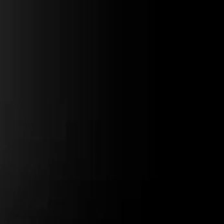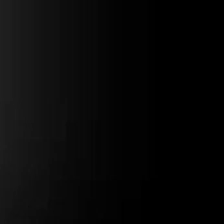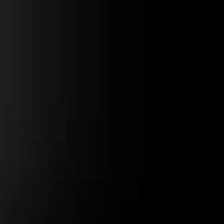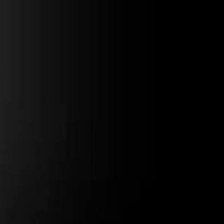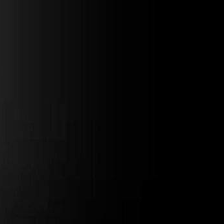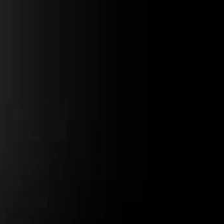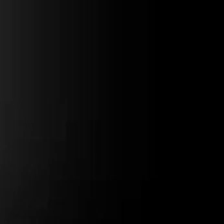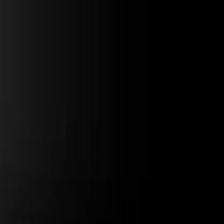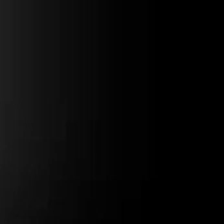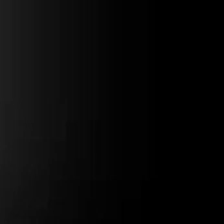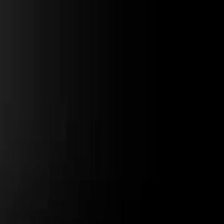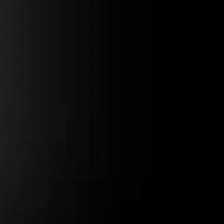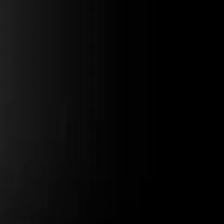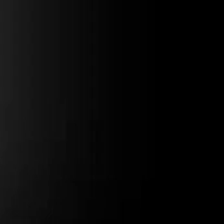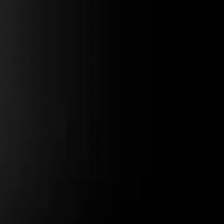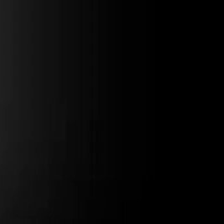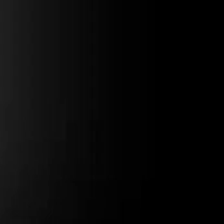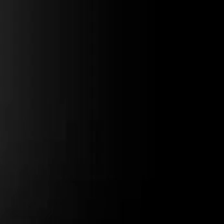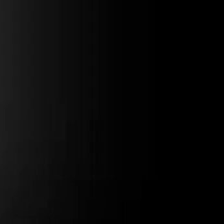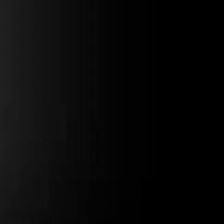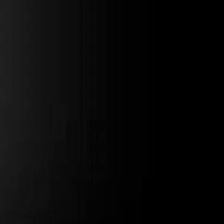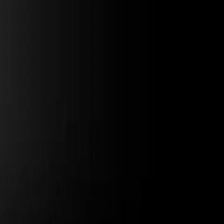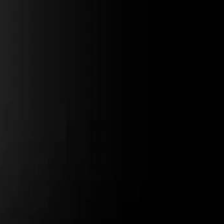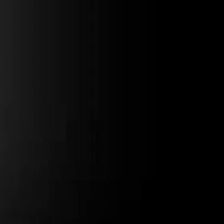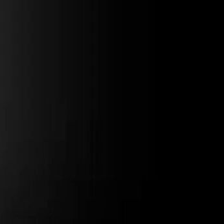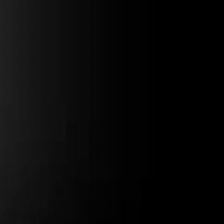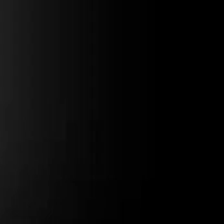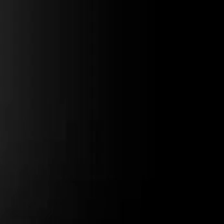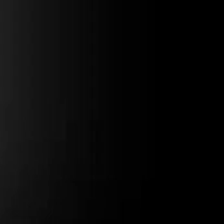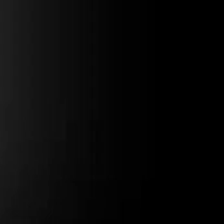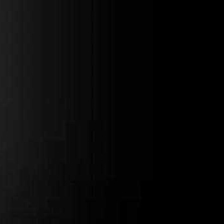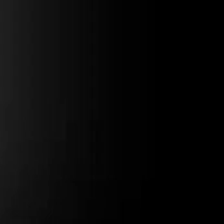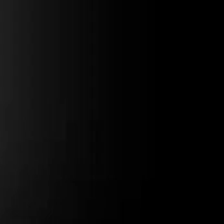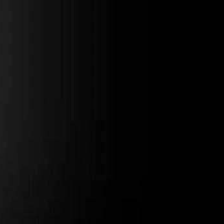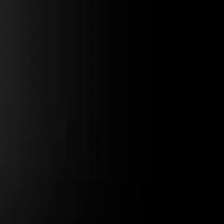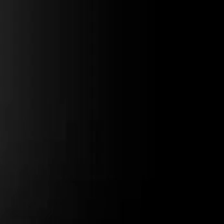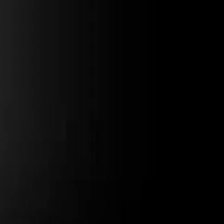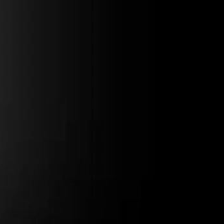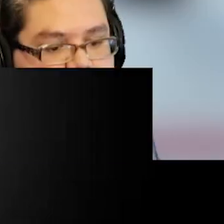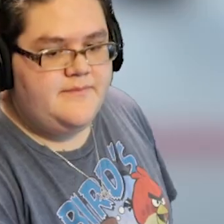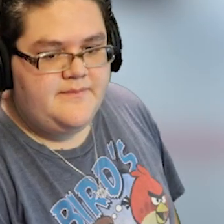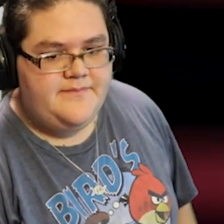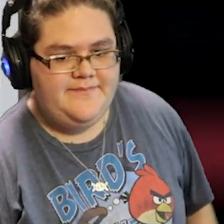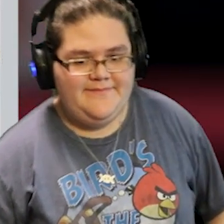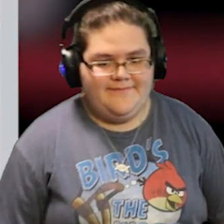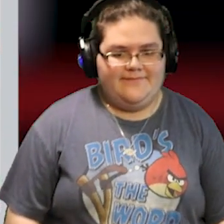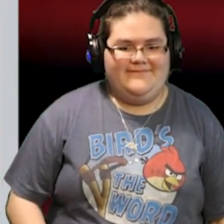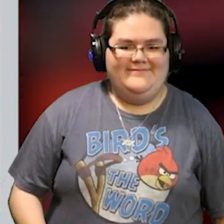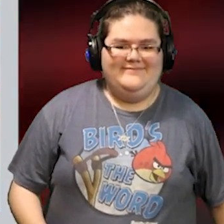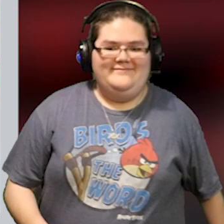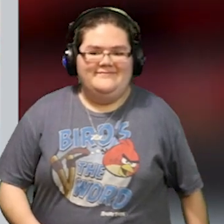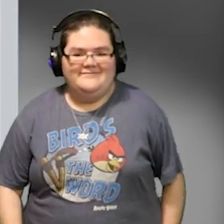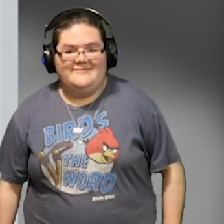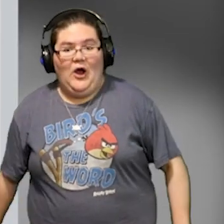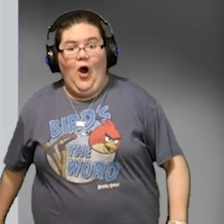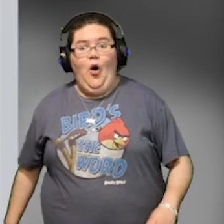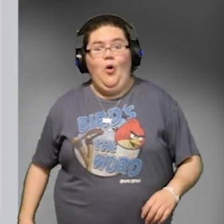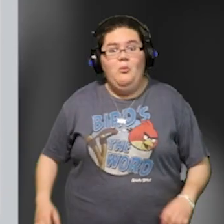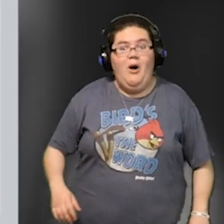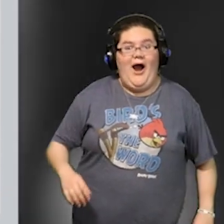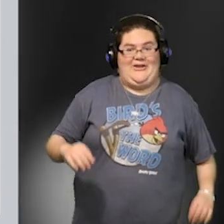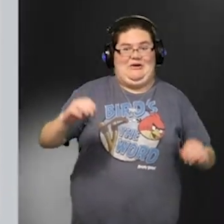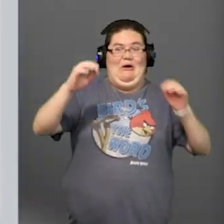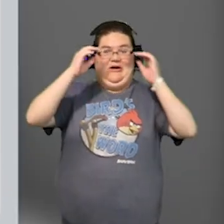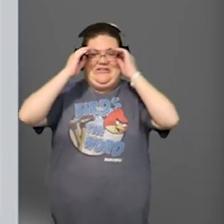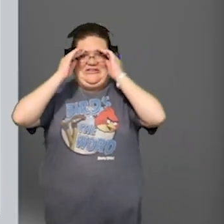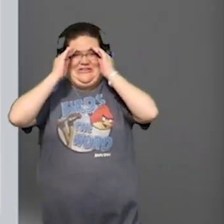for entertainment purposes. So with that being said, let's get into this video right now. Apollo Crews standing.